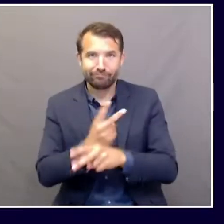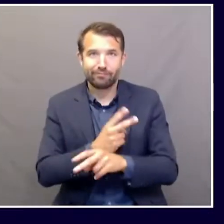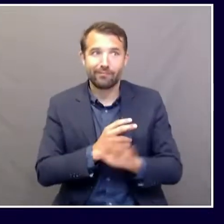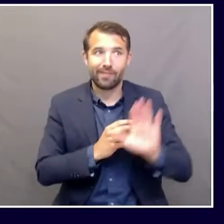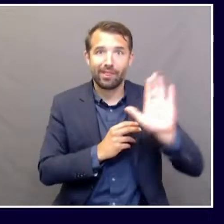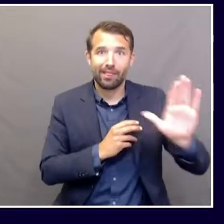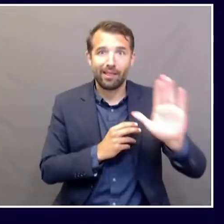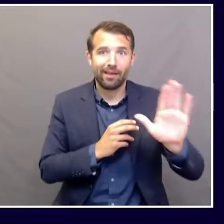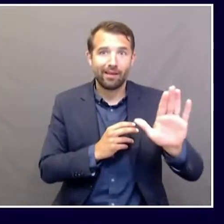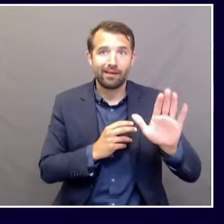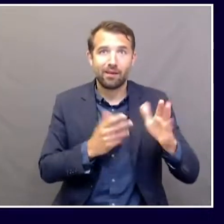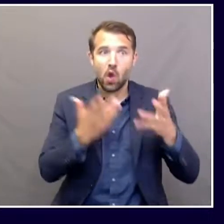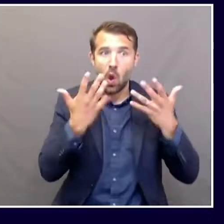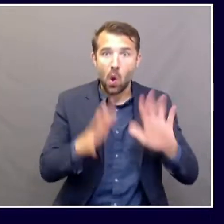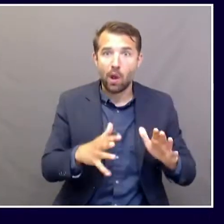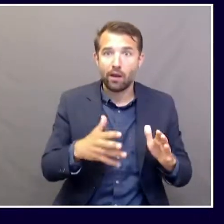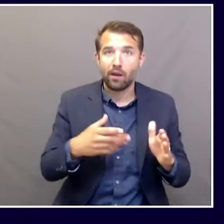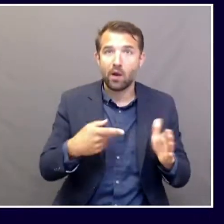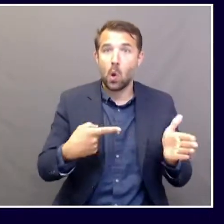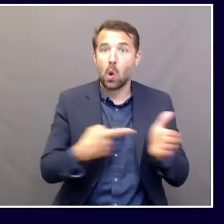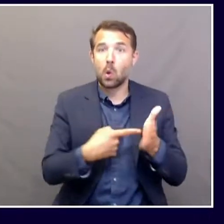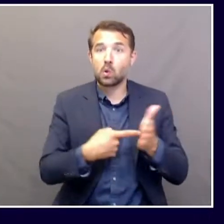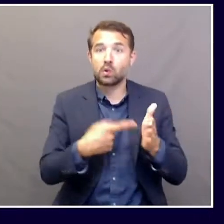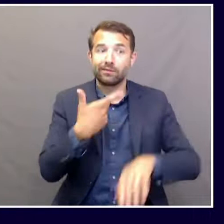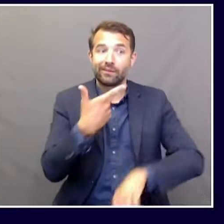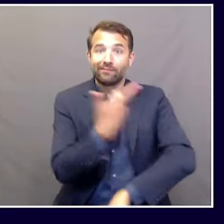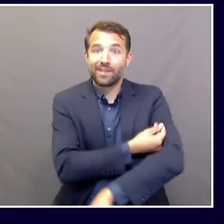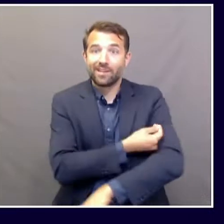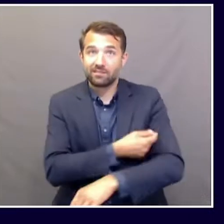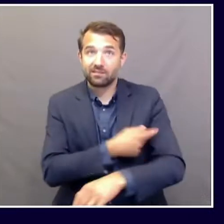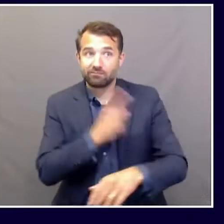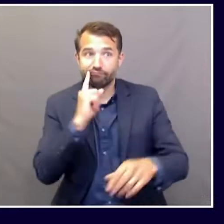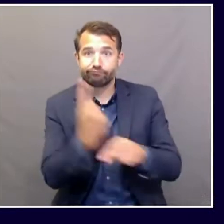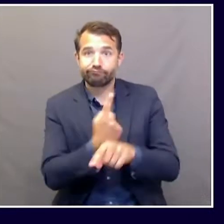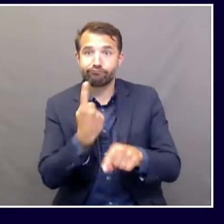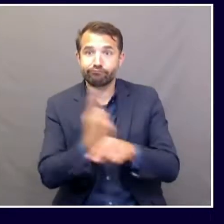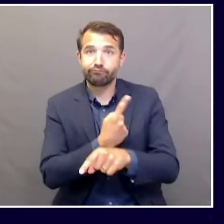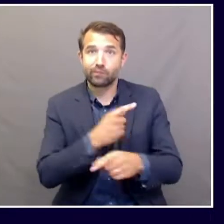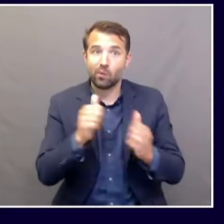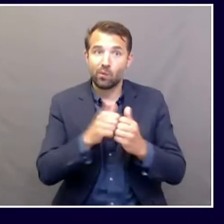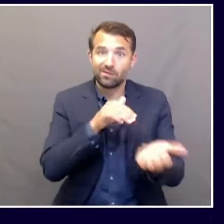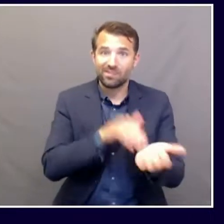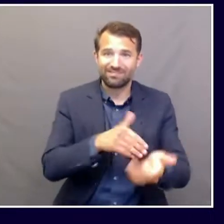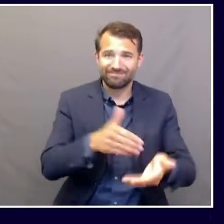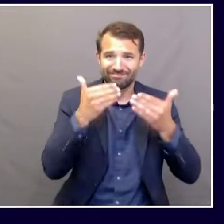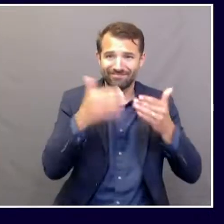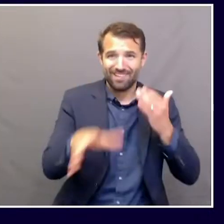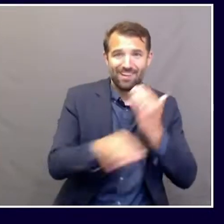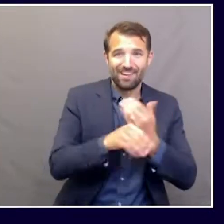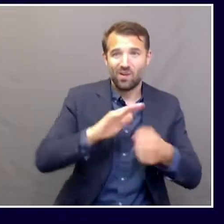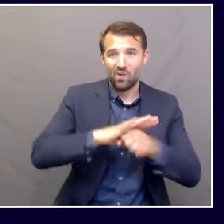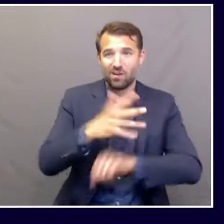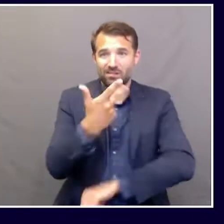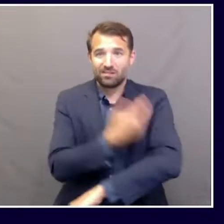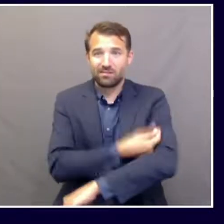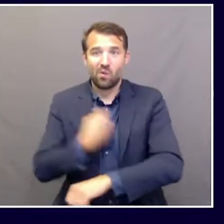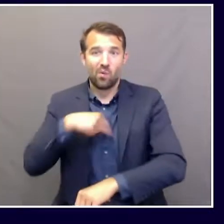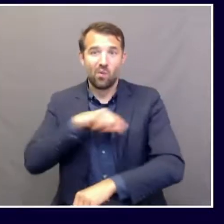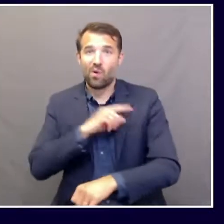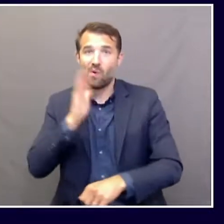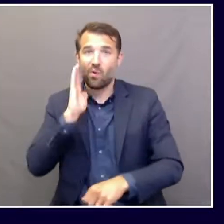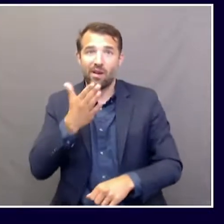and building COVID onto that will be part of it. Am I drawing too many conclusions by saying getting rid of masks hinges